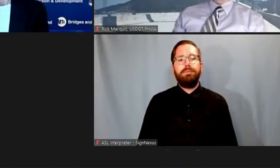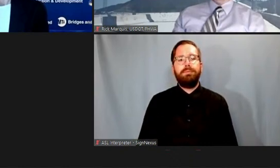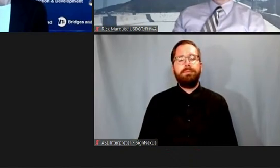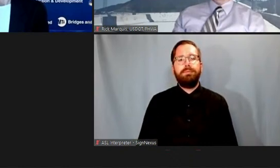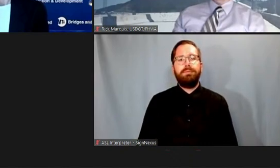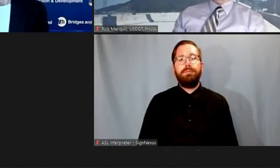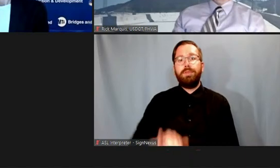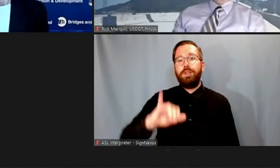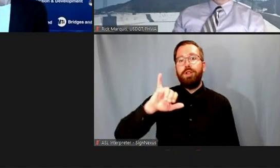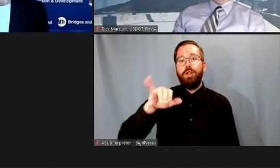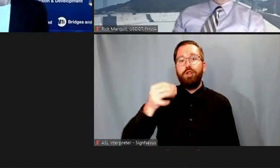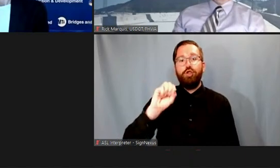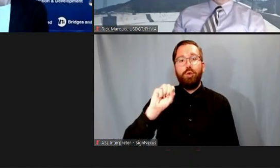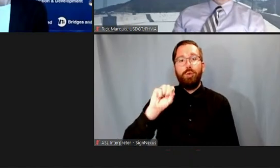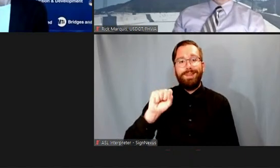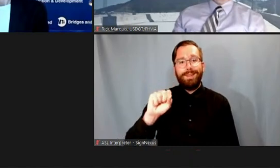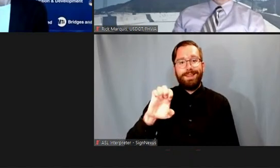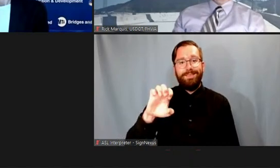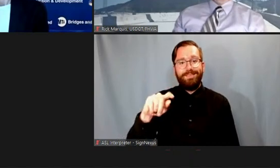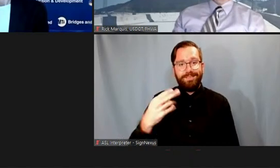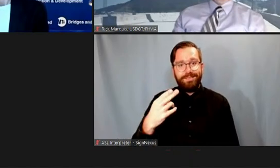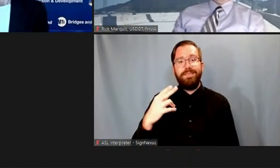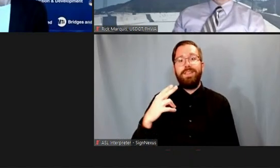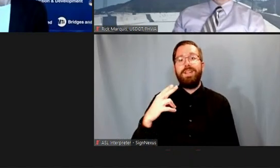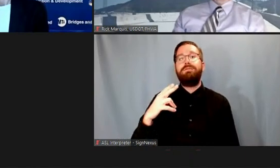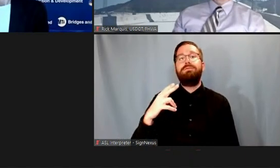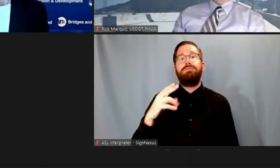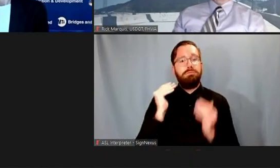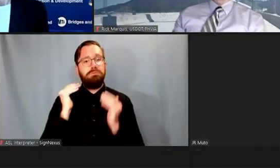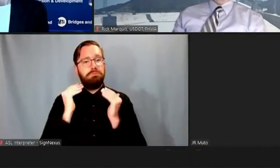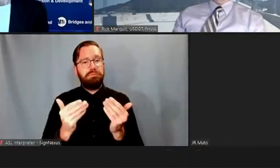joseph you may unmute yourself and begin your remarks